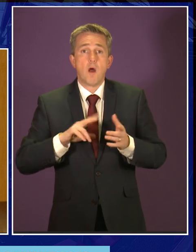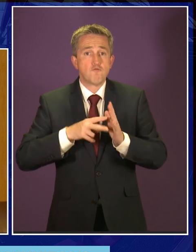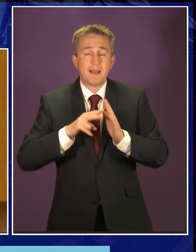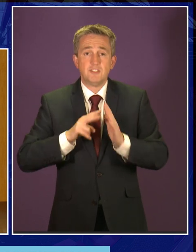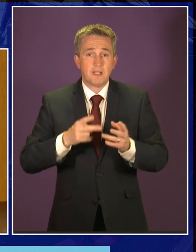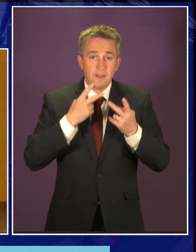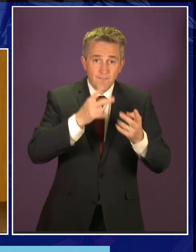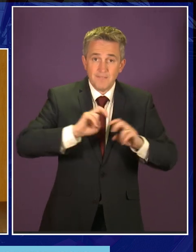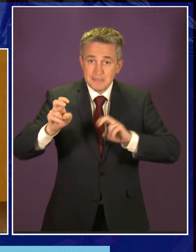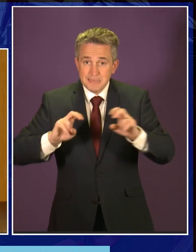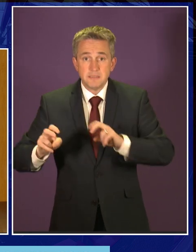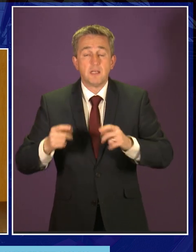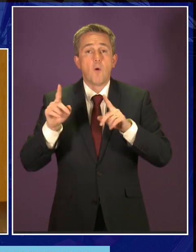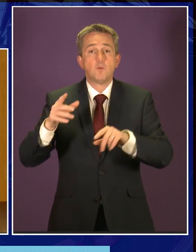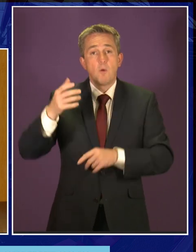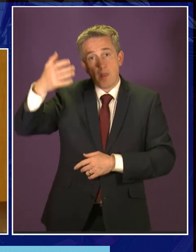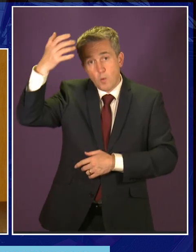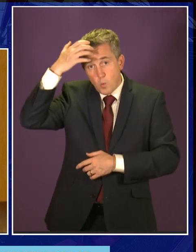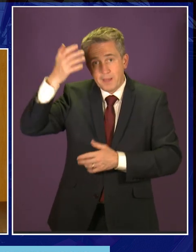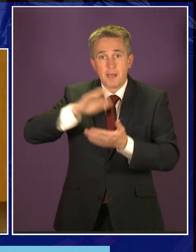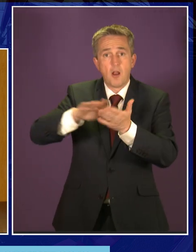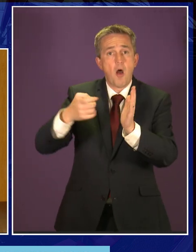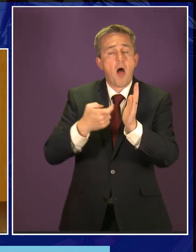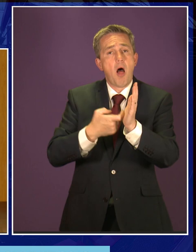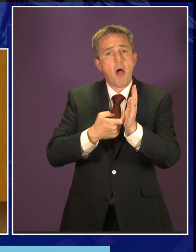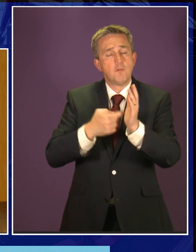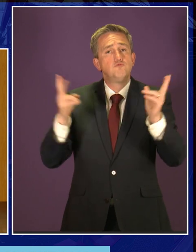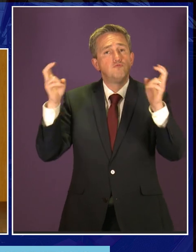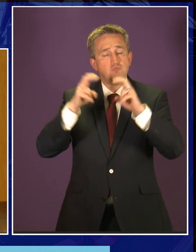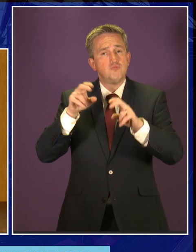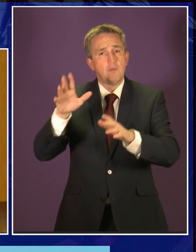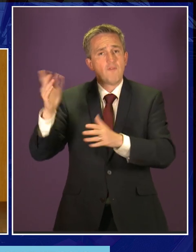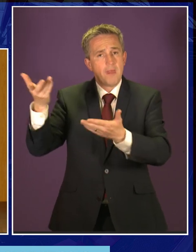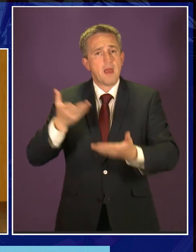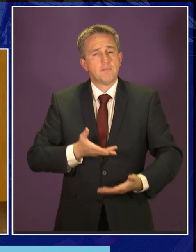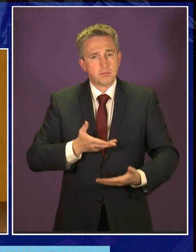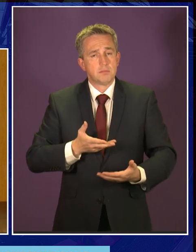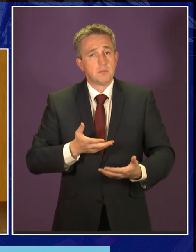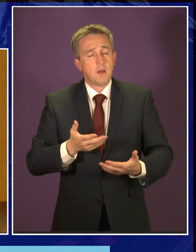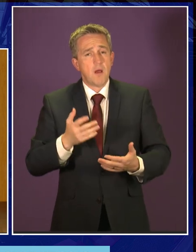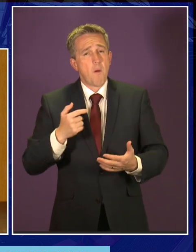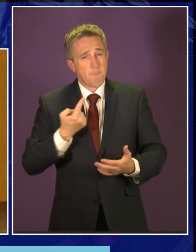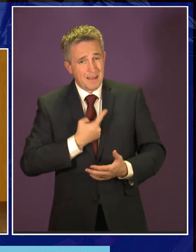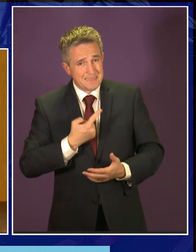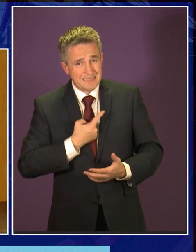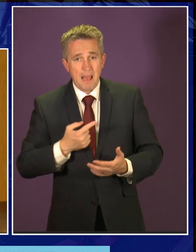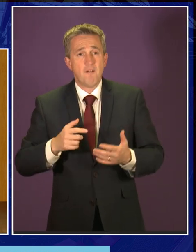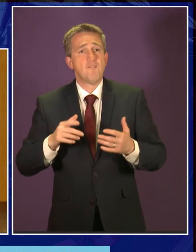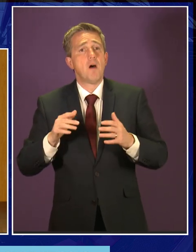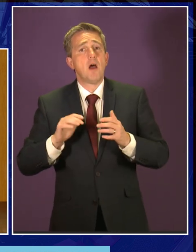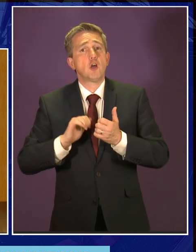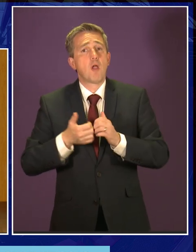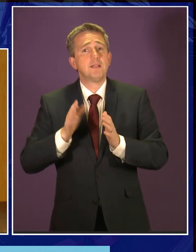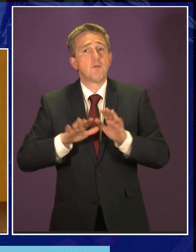Dundee, Her Majesty the Queen, and the Palace of Holyrood House for their hospitality. From me personally, all my colleagues in the British